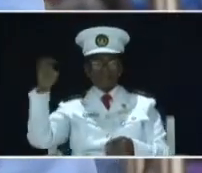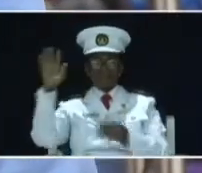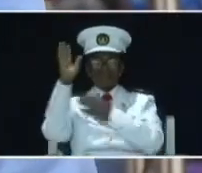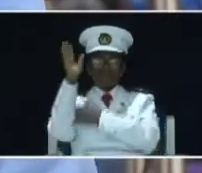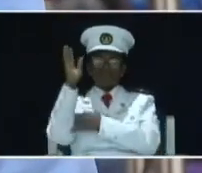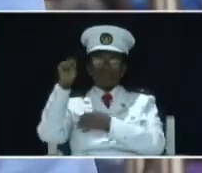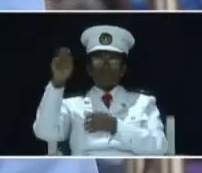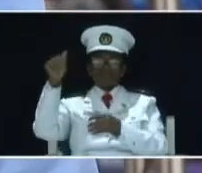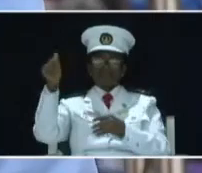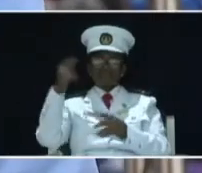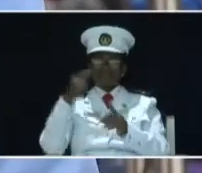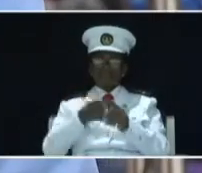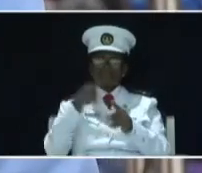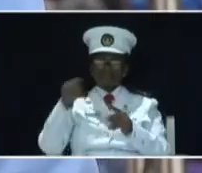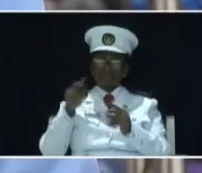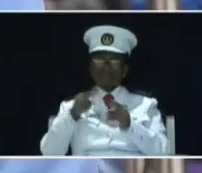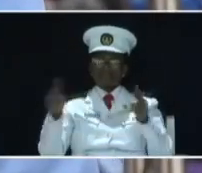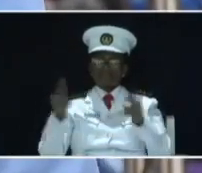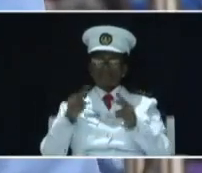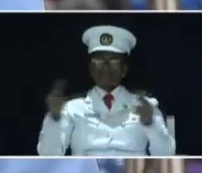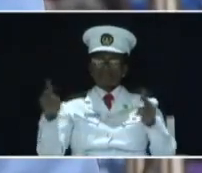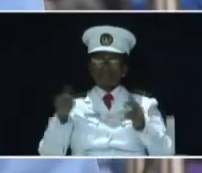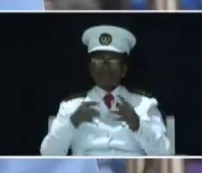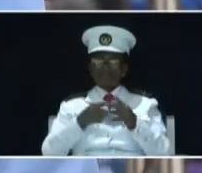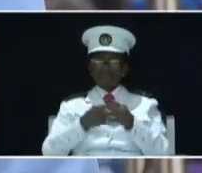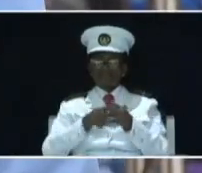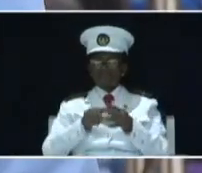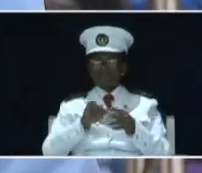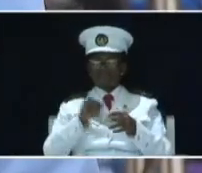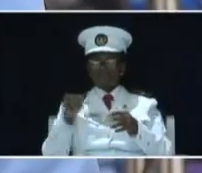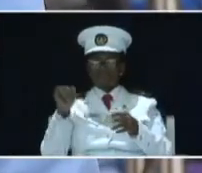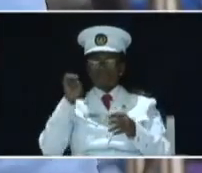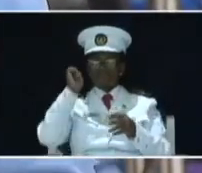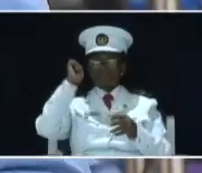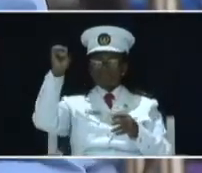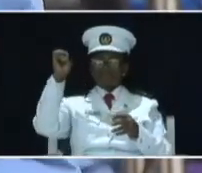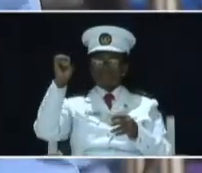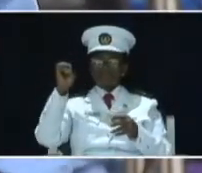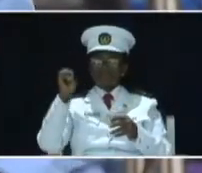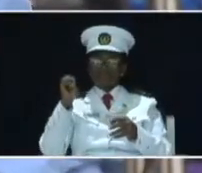From the very, very beginning, He